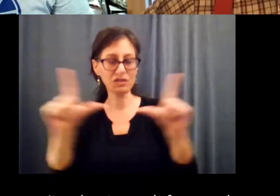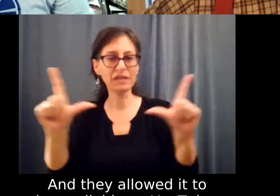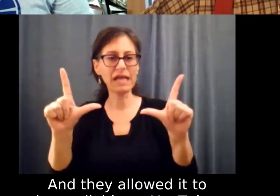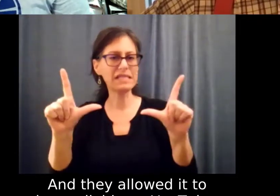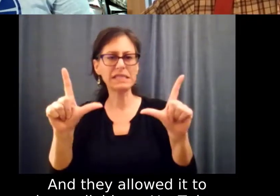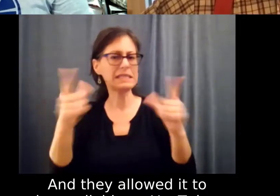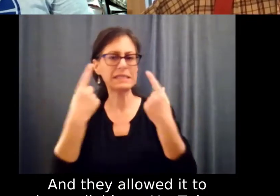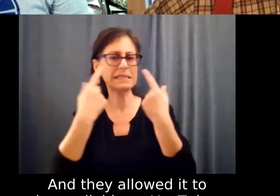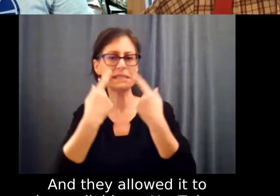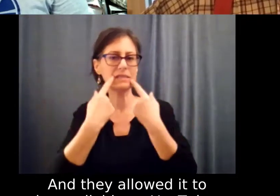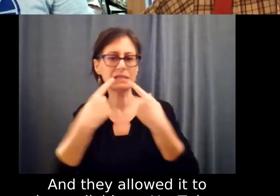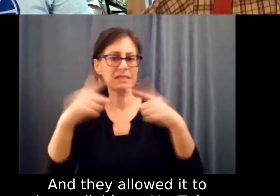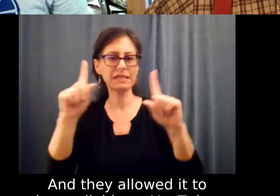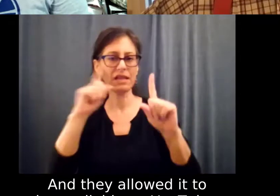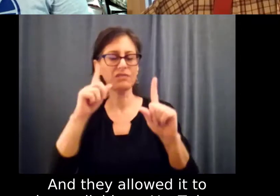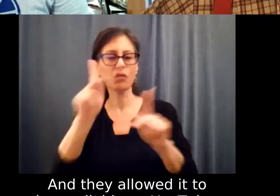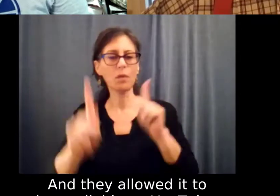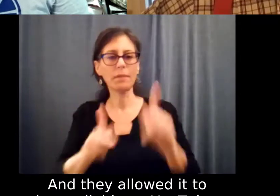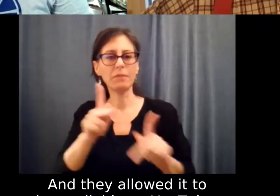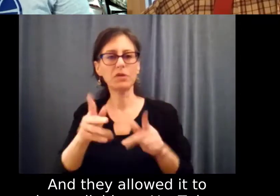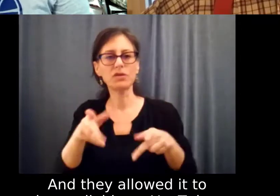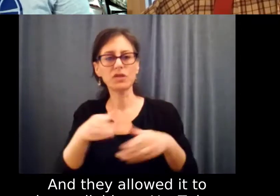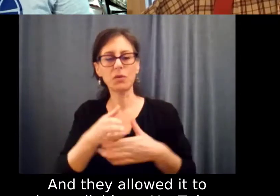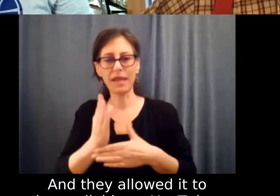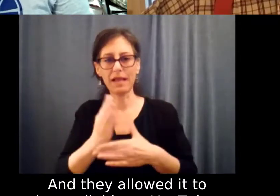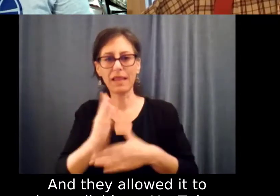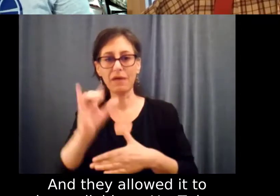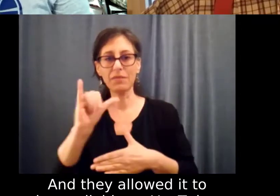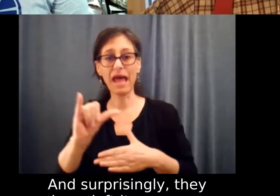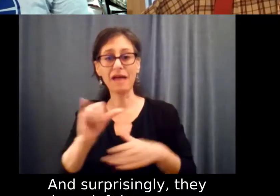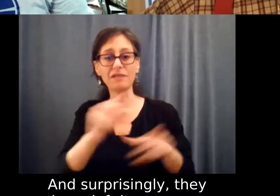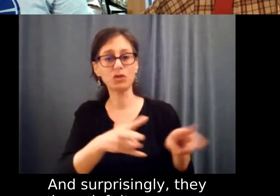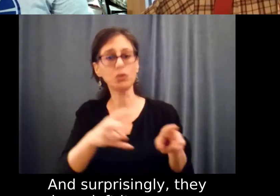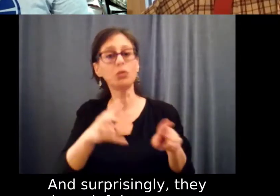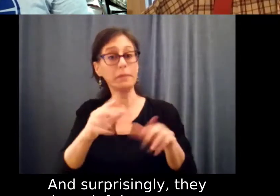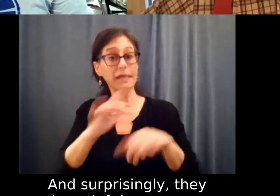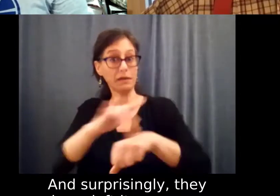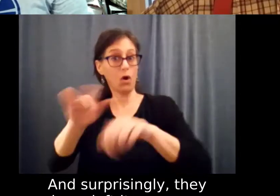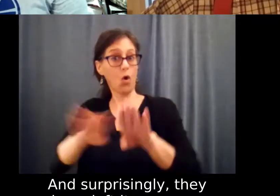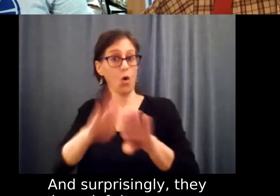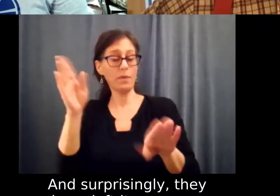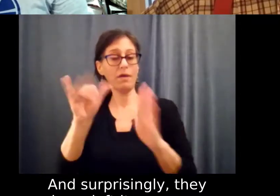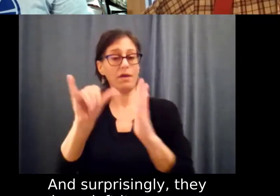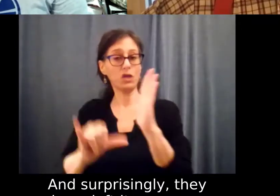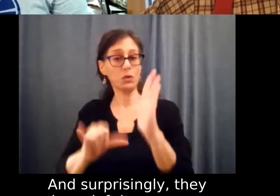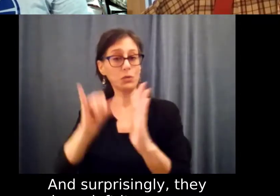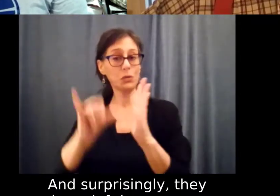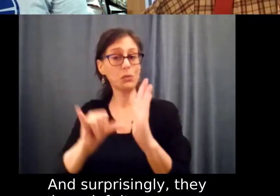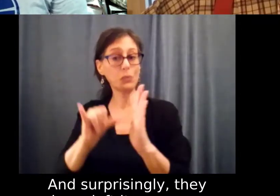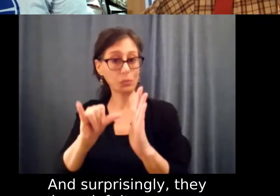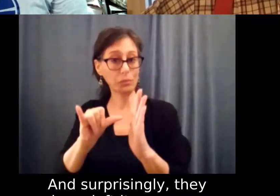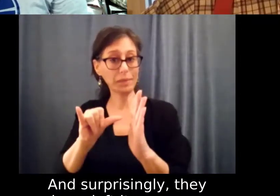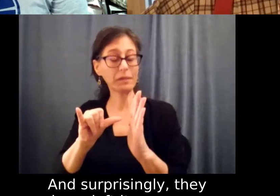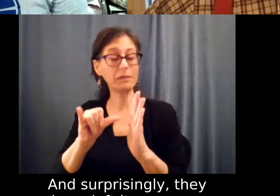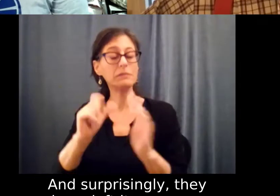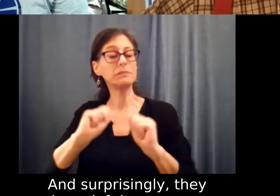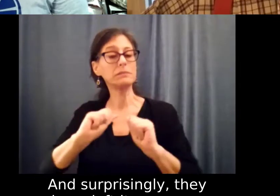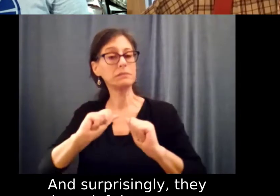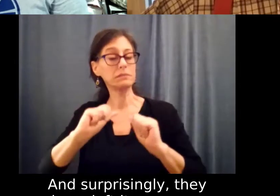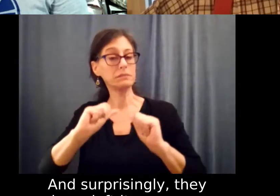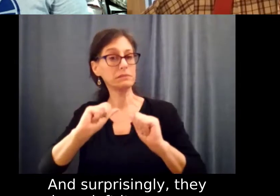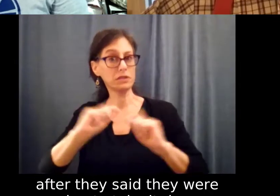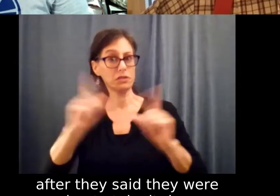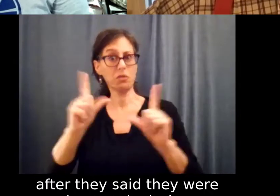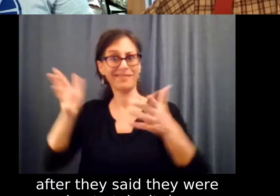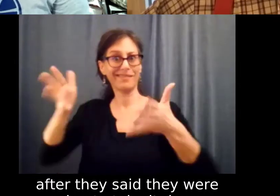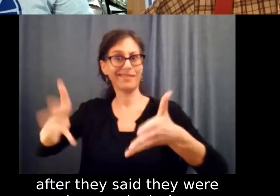people, and they allowed it to be available on YouTube. And surprisingly, they've left it